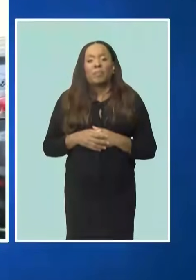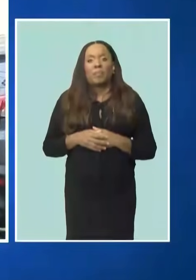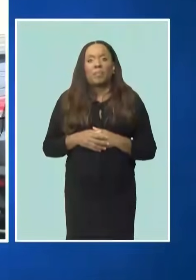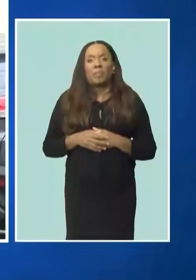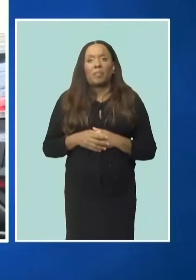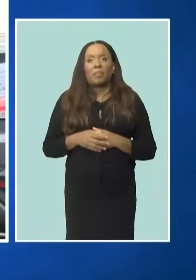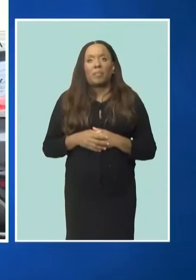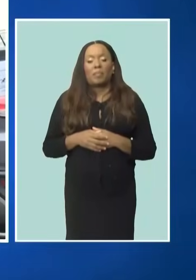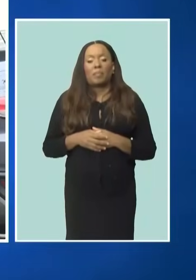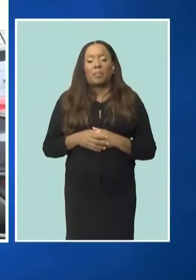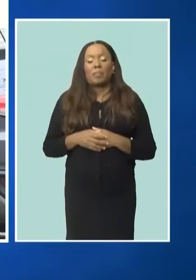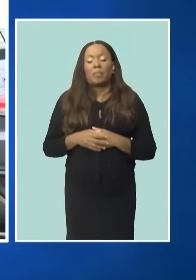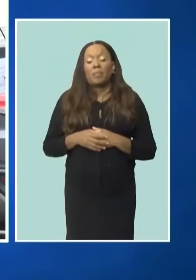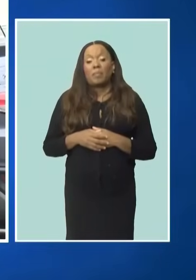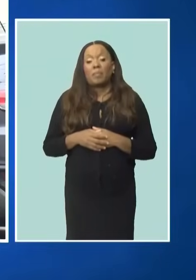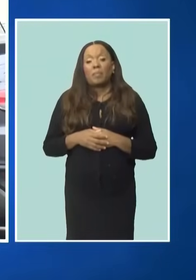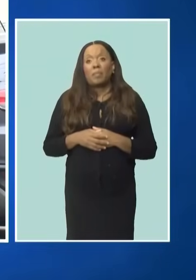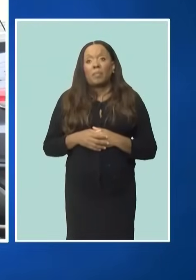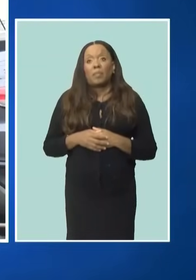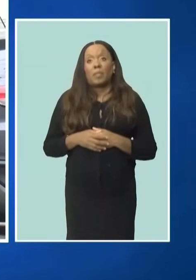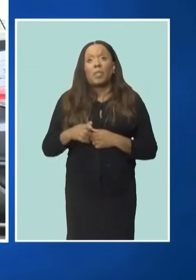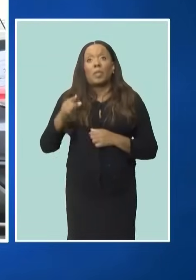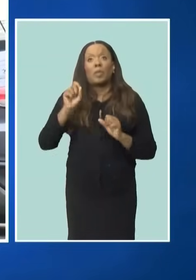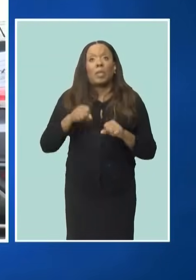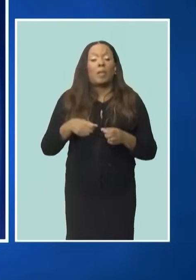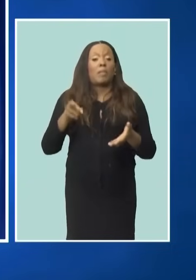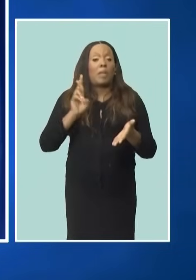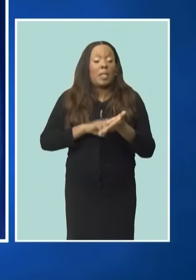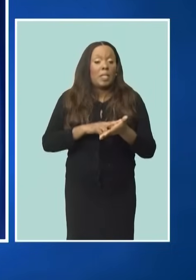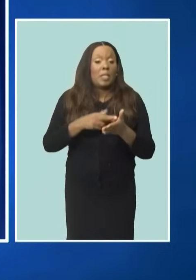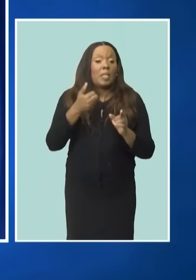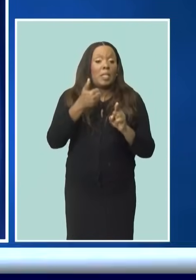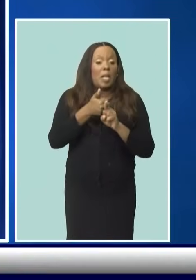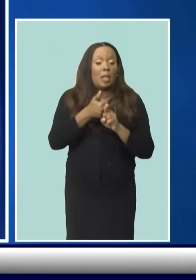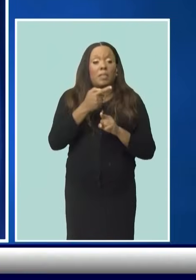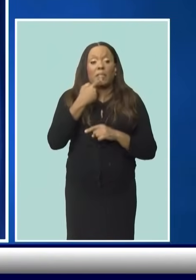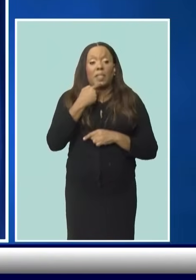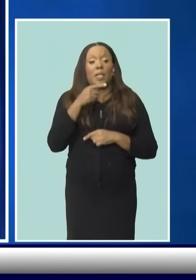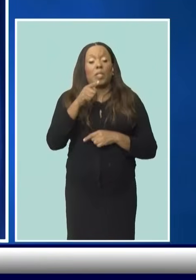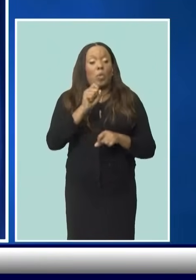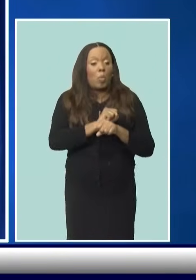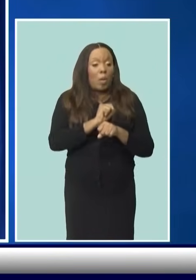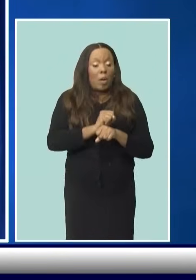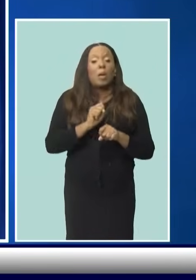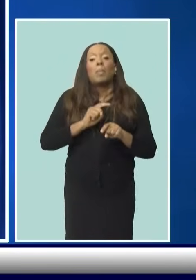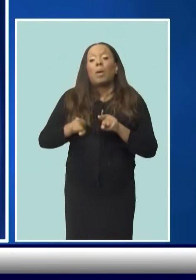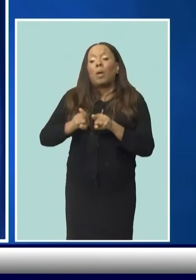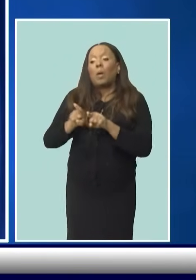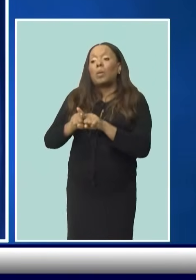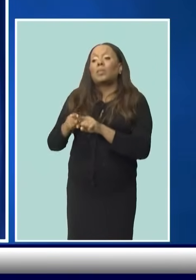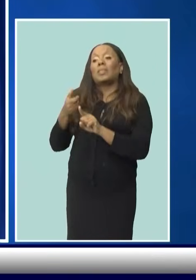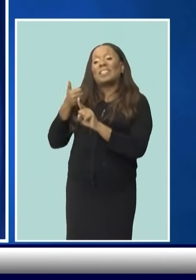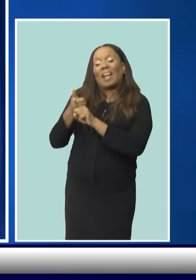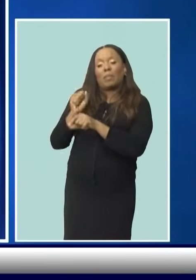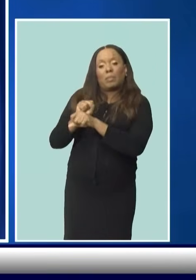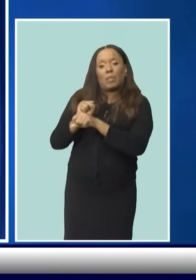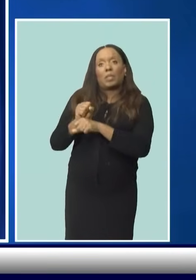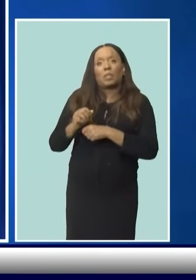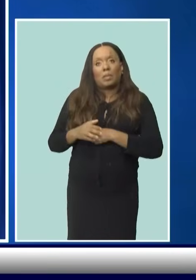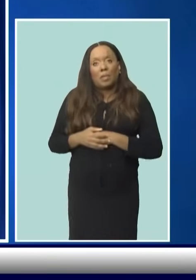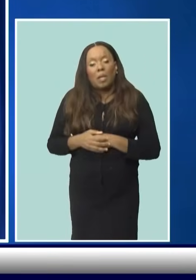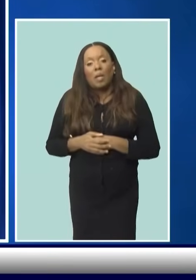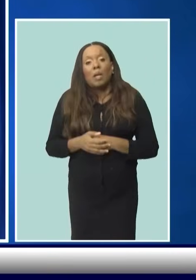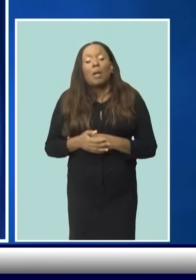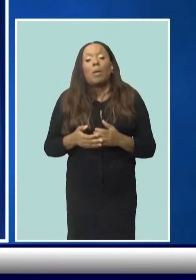as employed as well as self-employed. Your employment income may take you to a point. You may